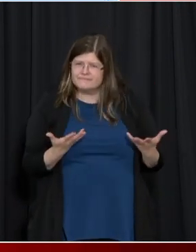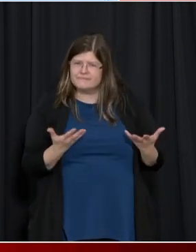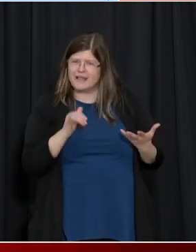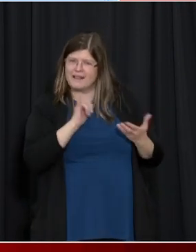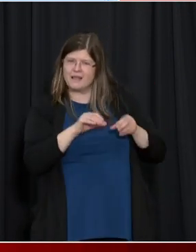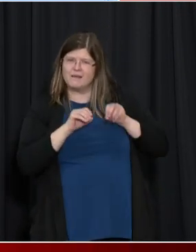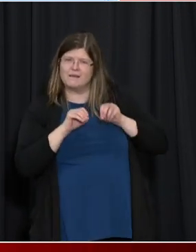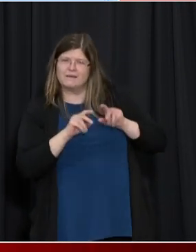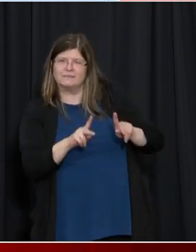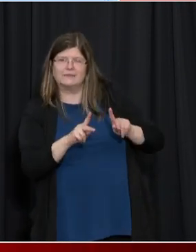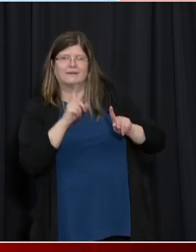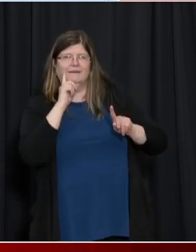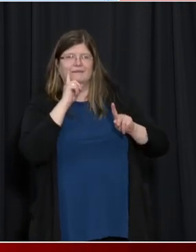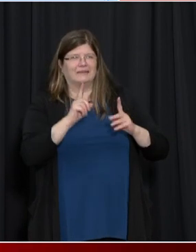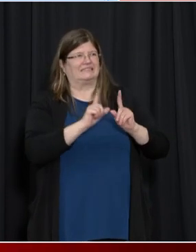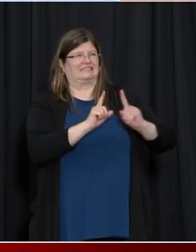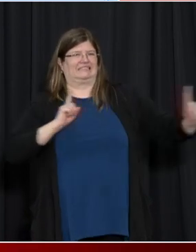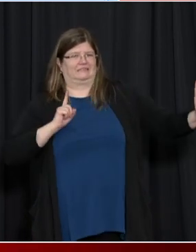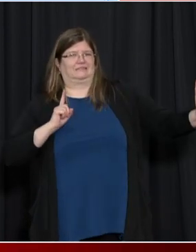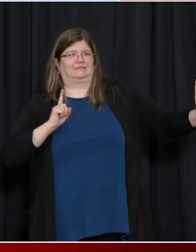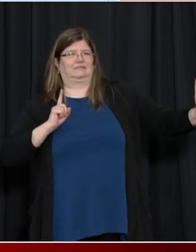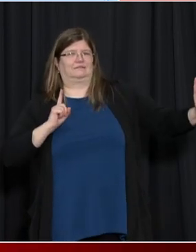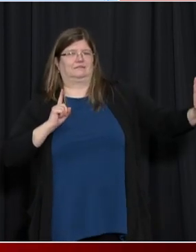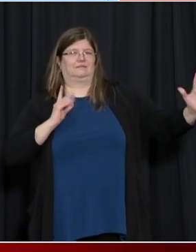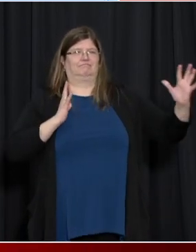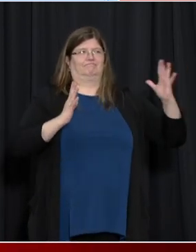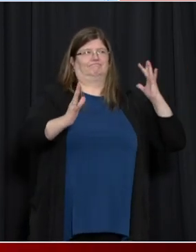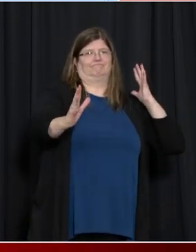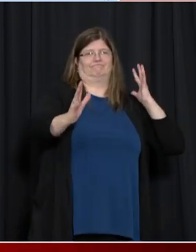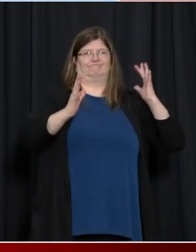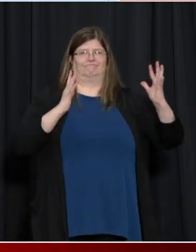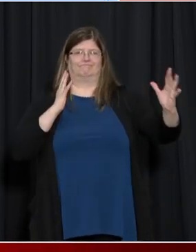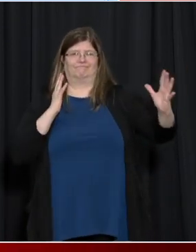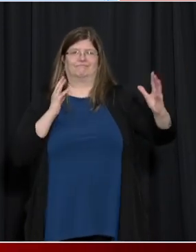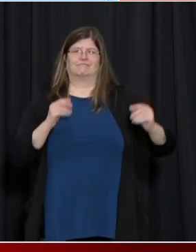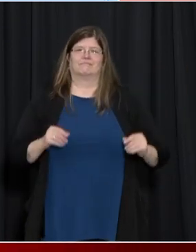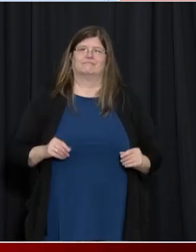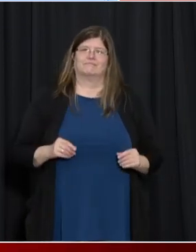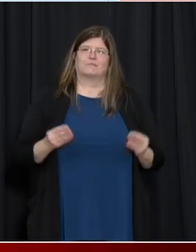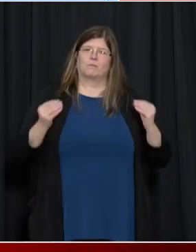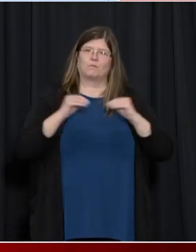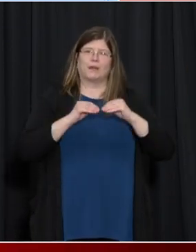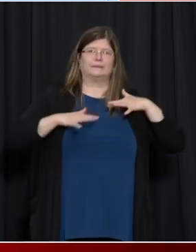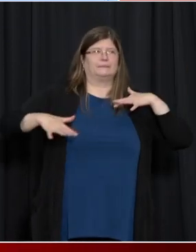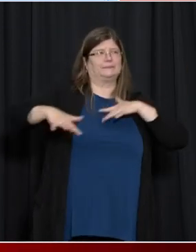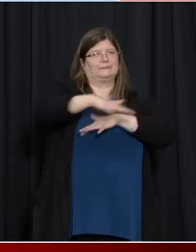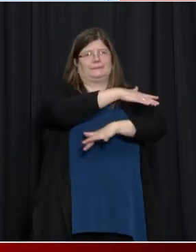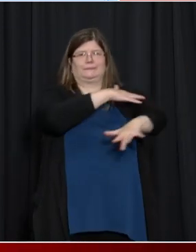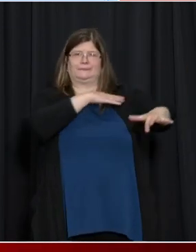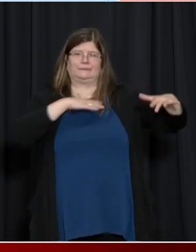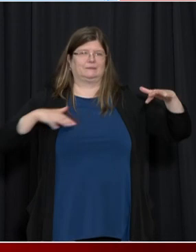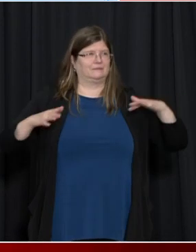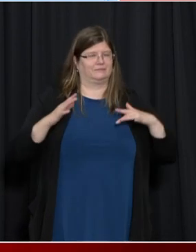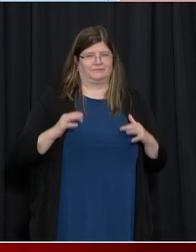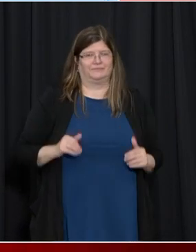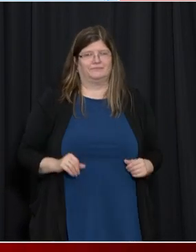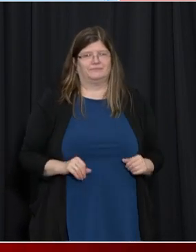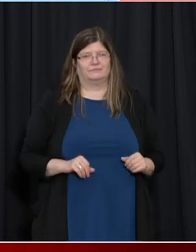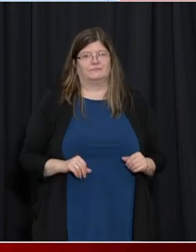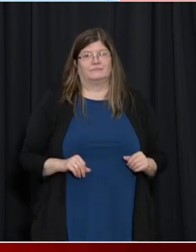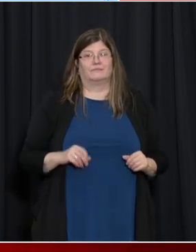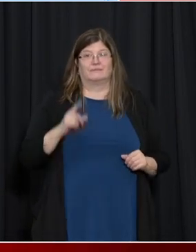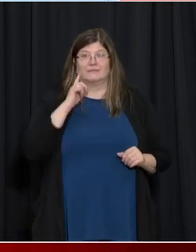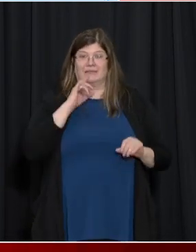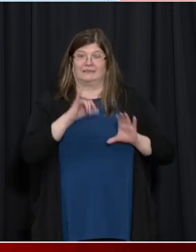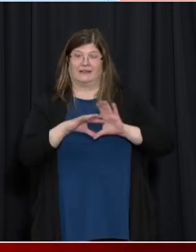space that people can safely move around in or engage in activities in because it's outdoors and